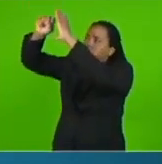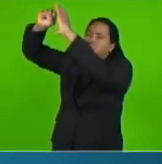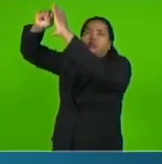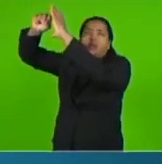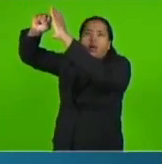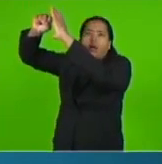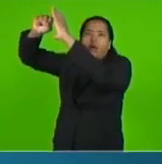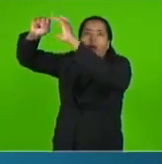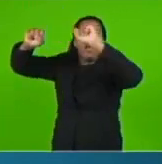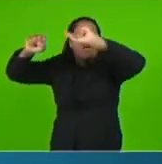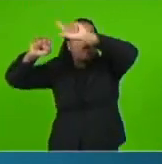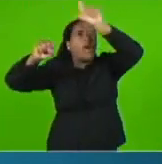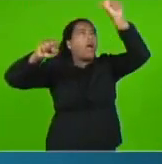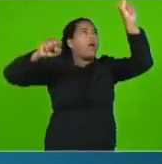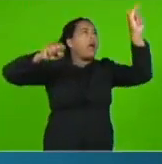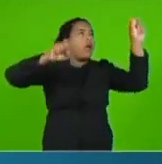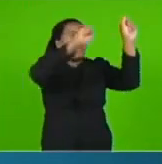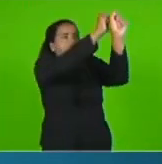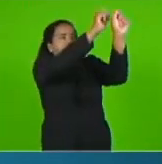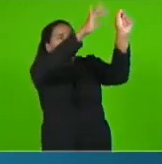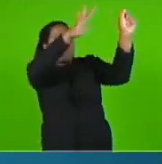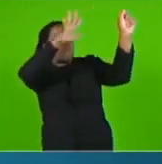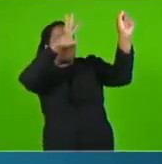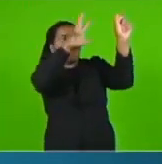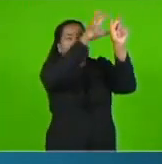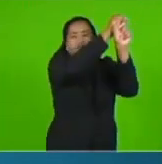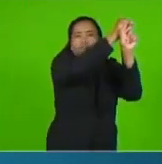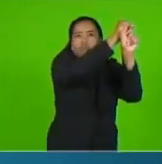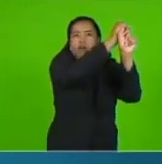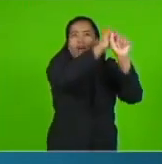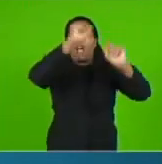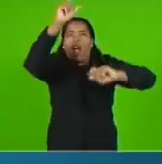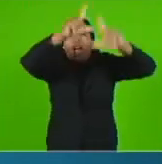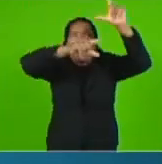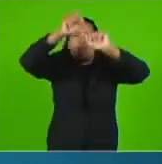go darker, and the moon and the stars,